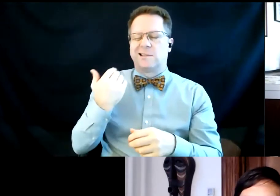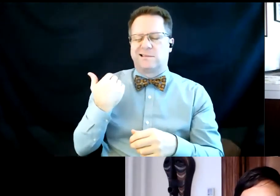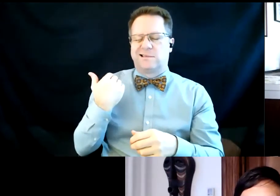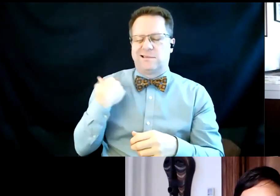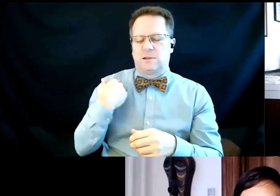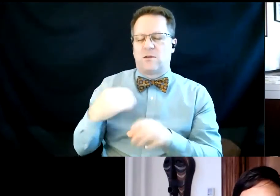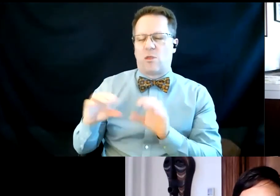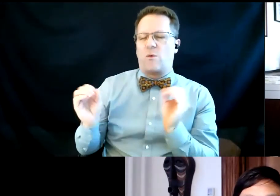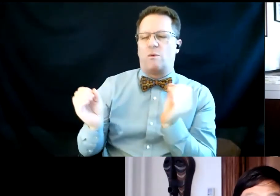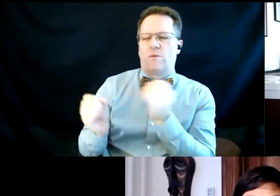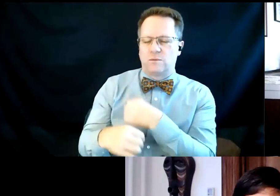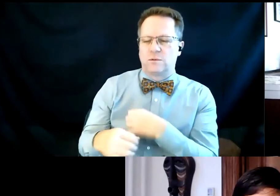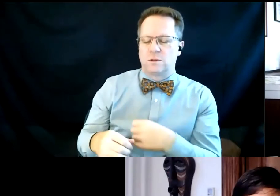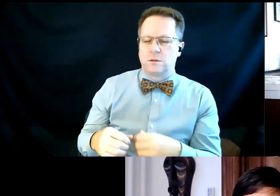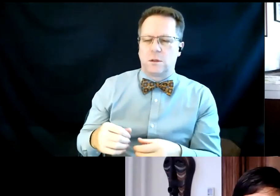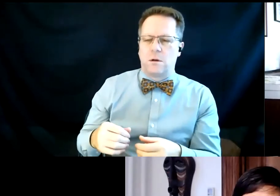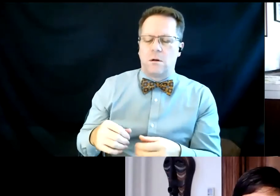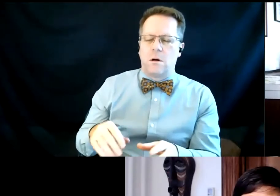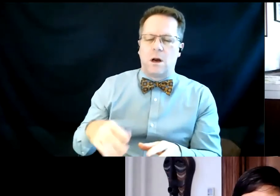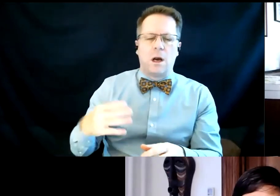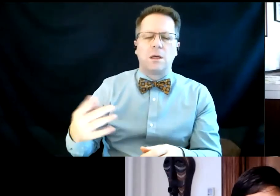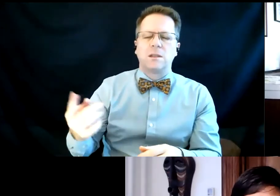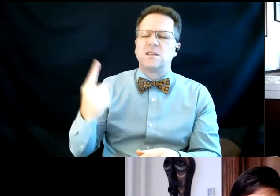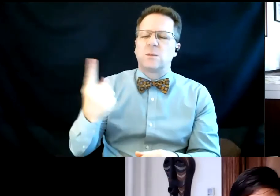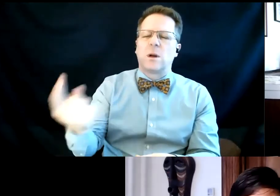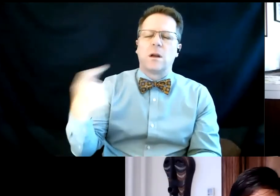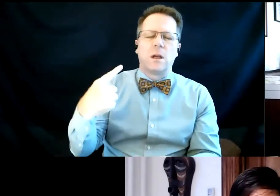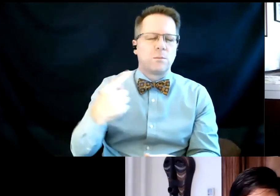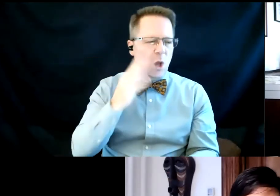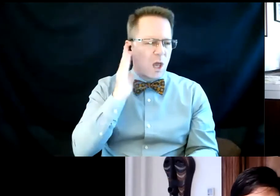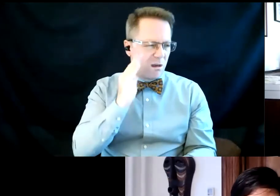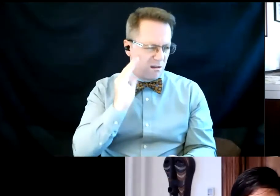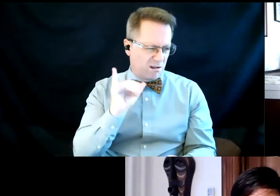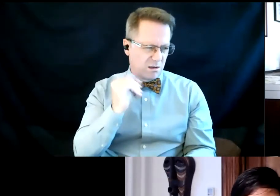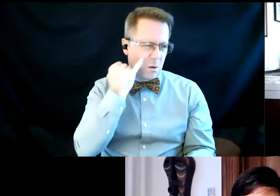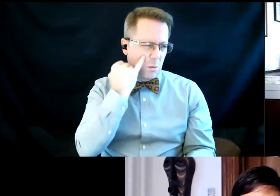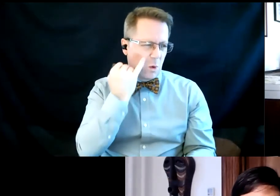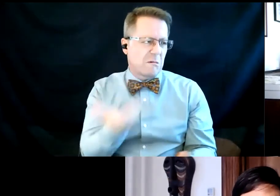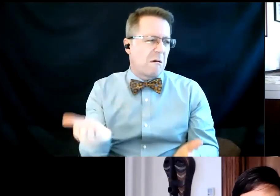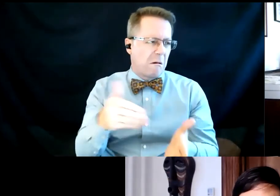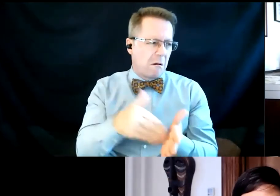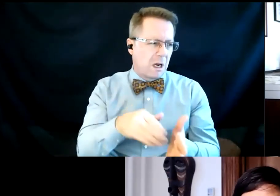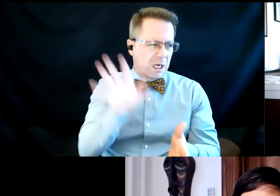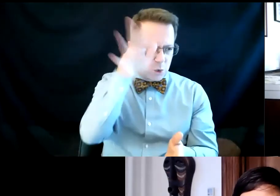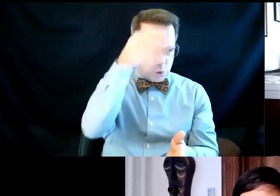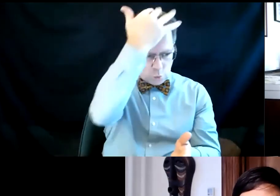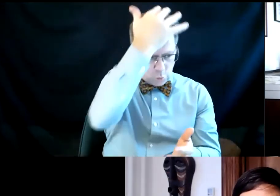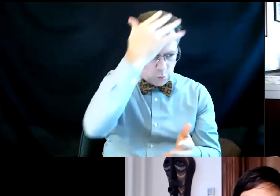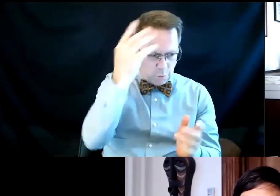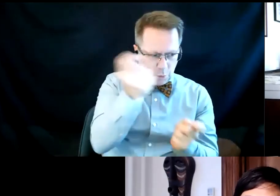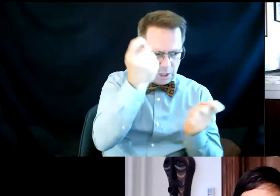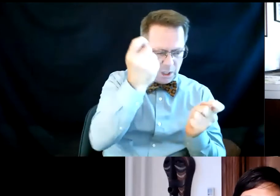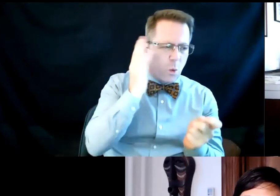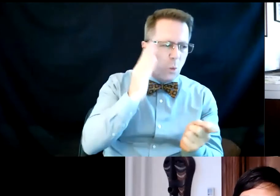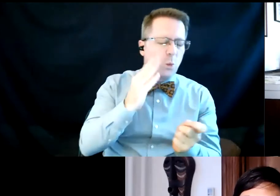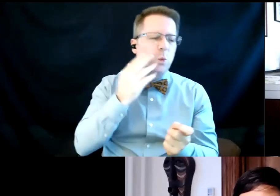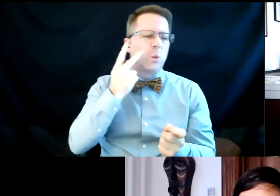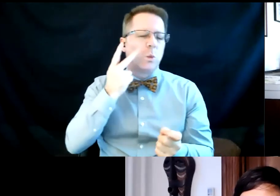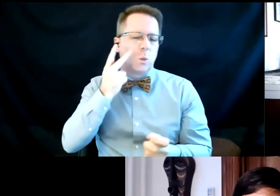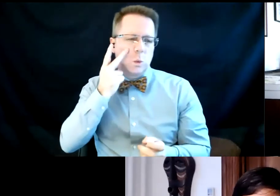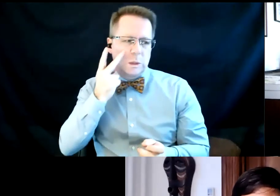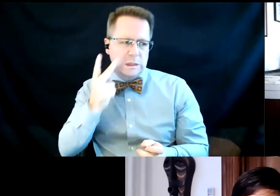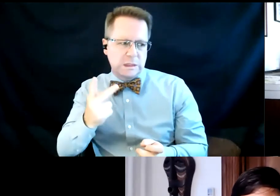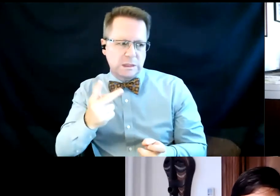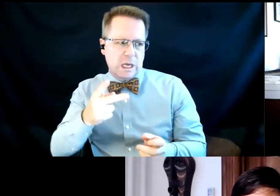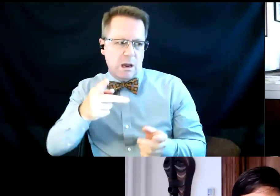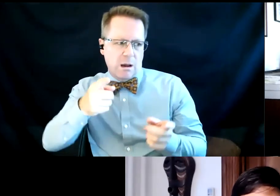me, if Trump wins again, are we going to see another round of voter suppression? And what I said was, actually, I think if the